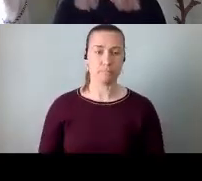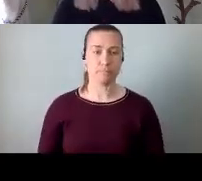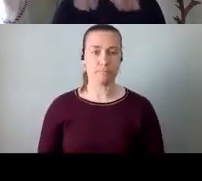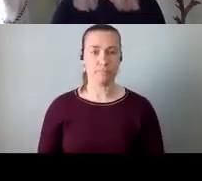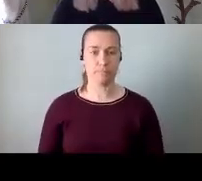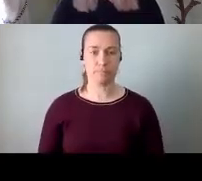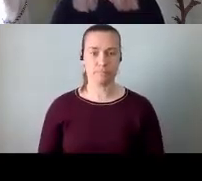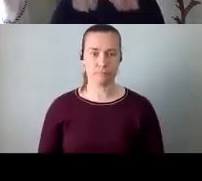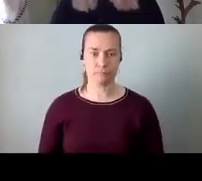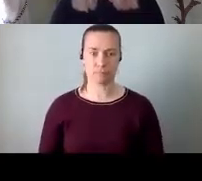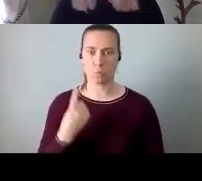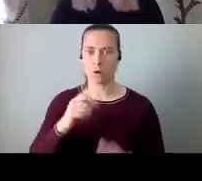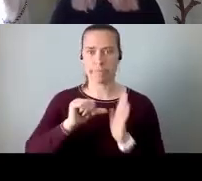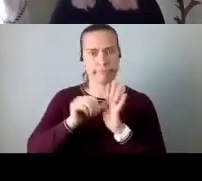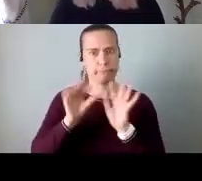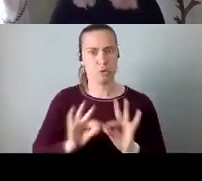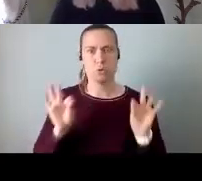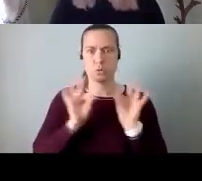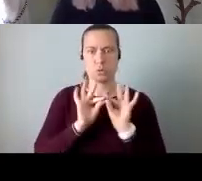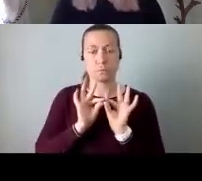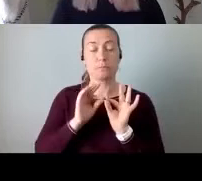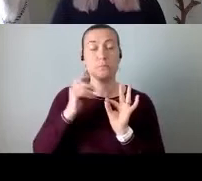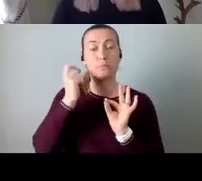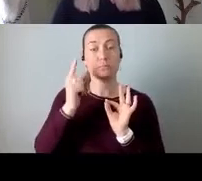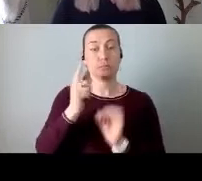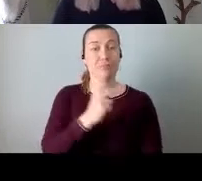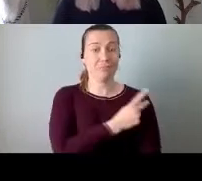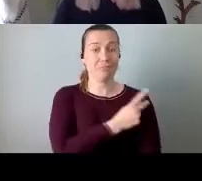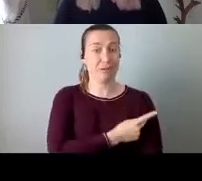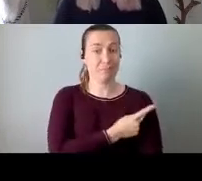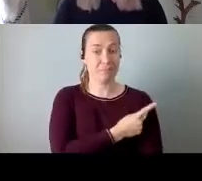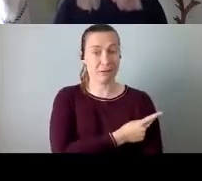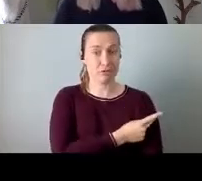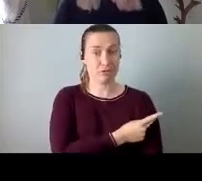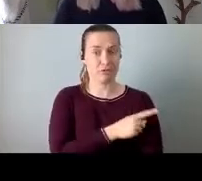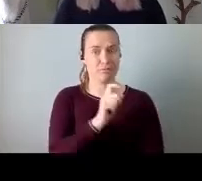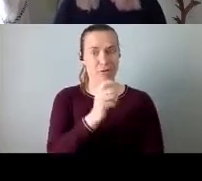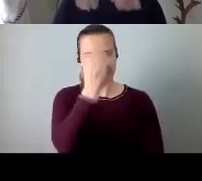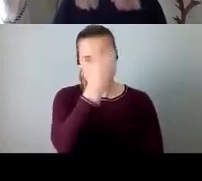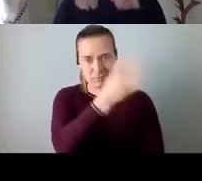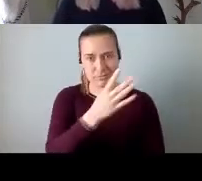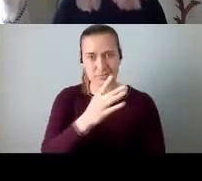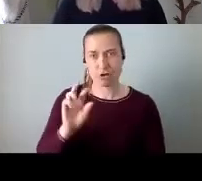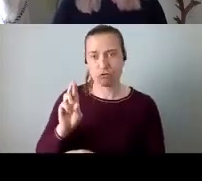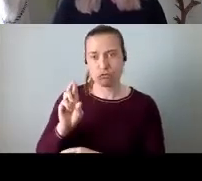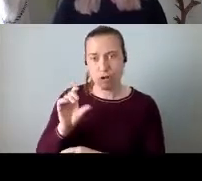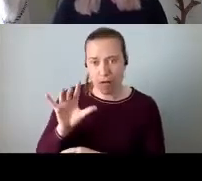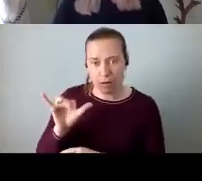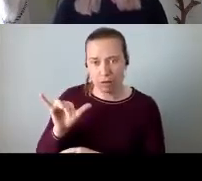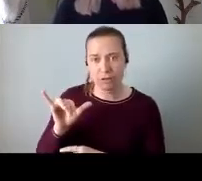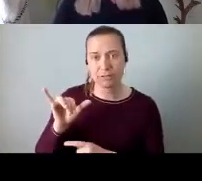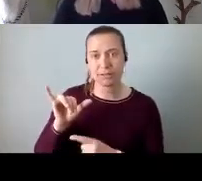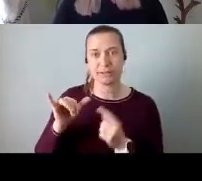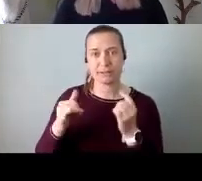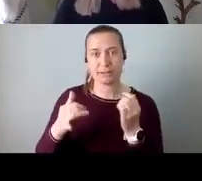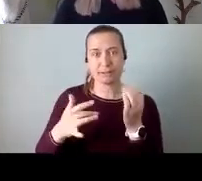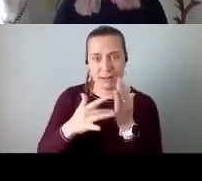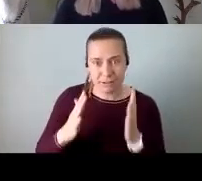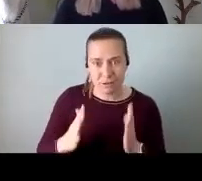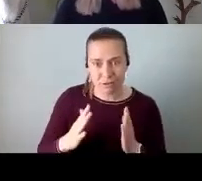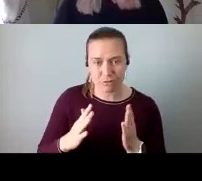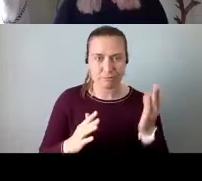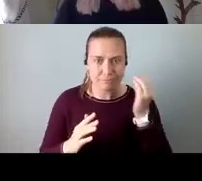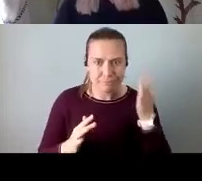take-home points is that the patients communicate with the radiologists and technicians, letting them know when they had